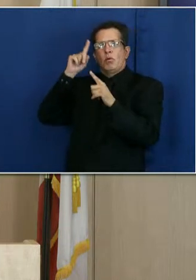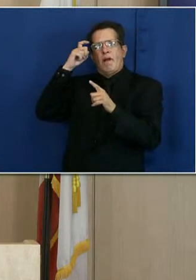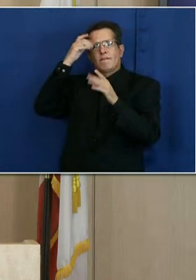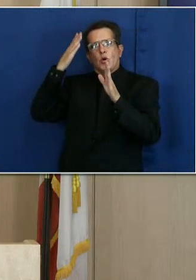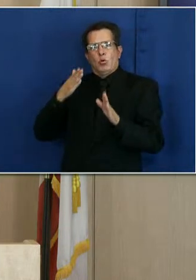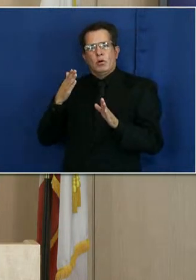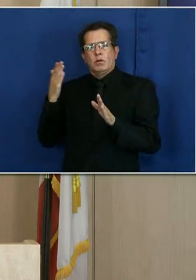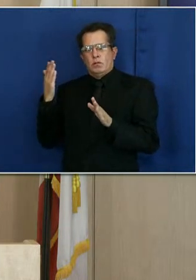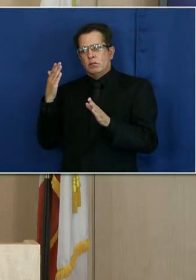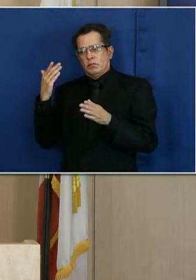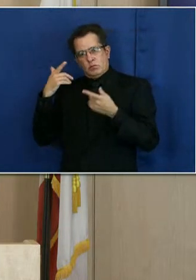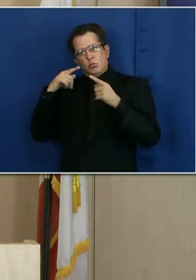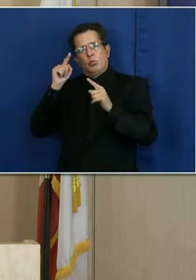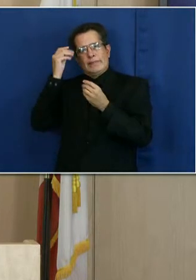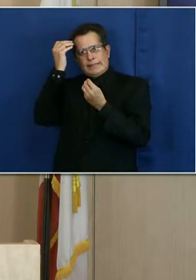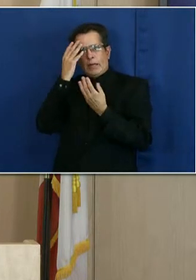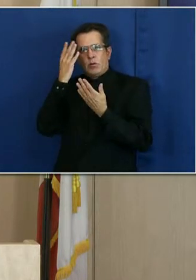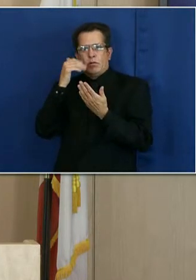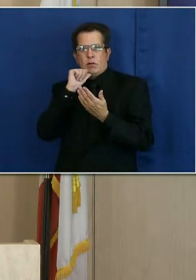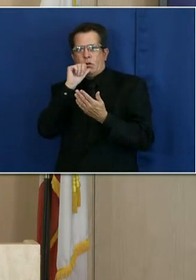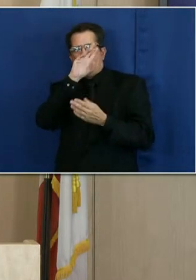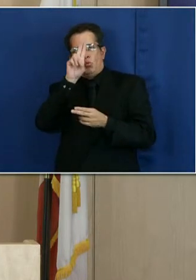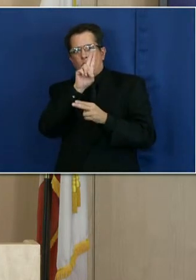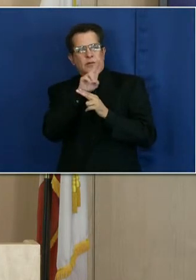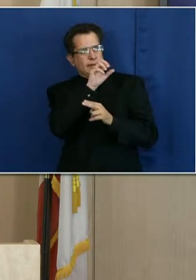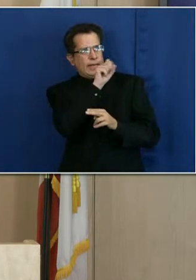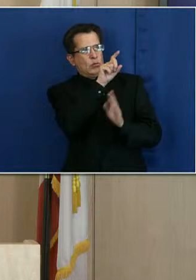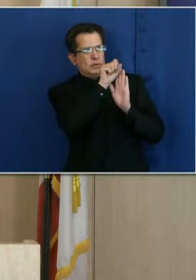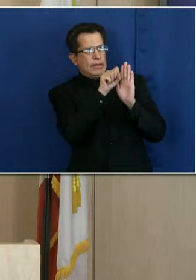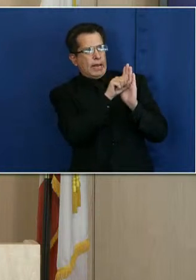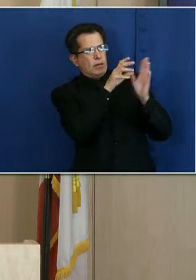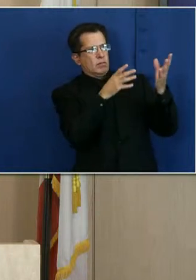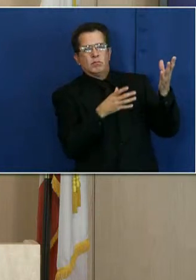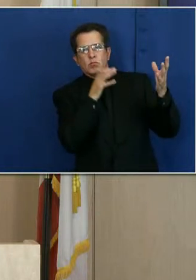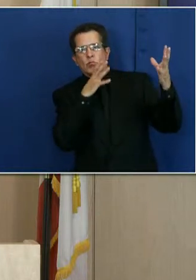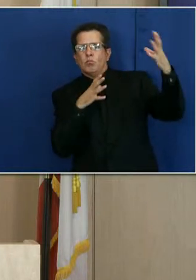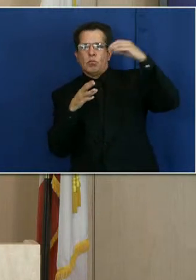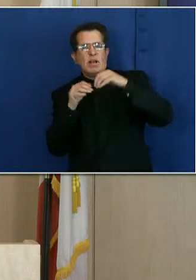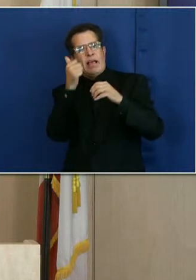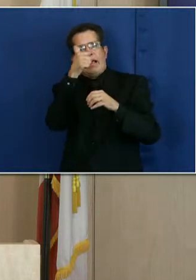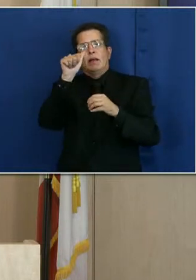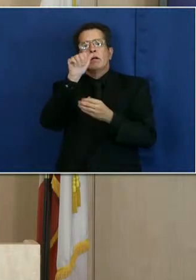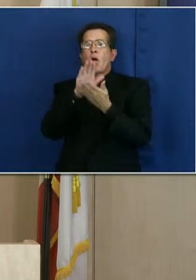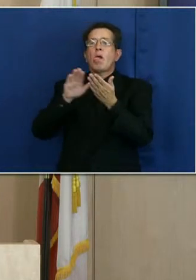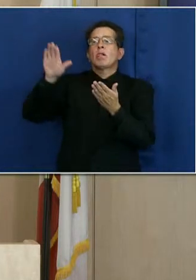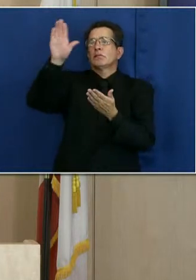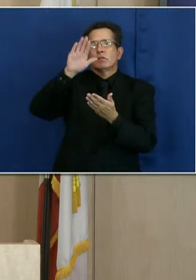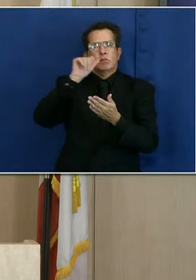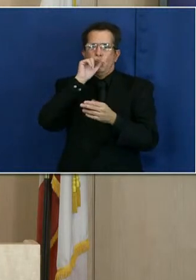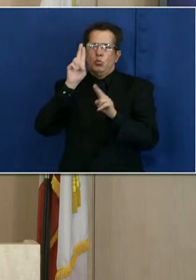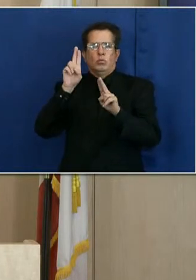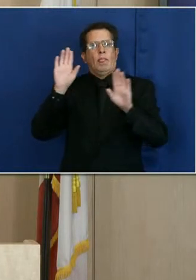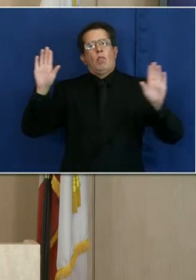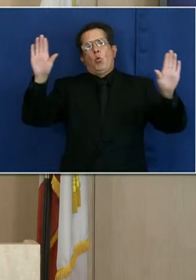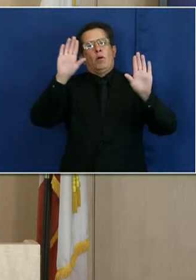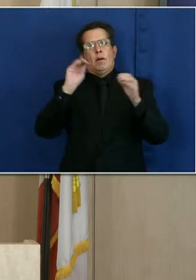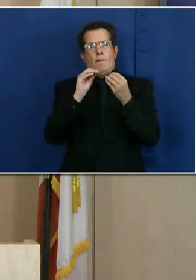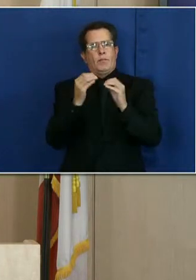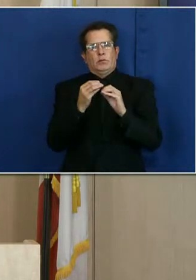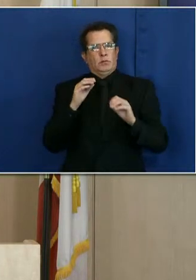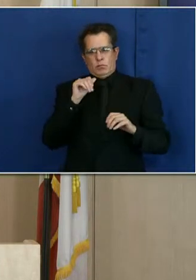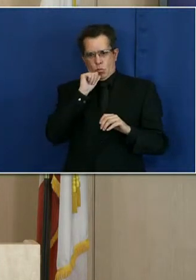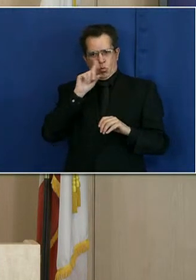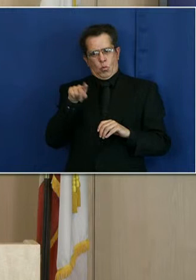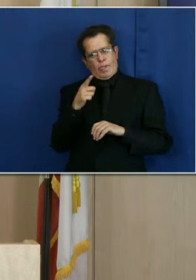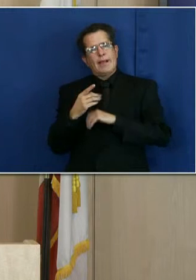consideration and not including those cases from SDSU or other campuses as they reopen. The reality is that